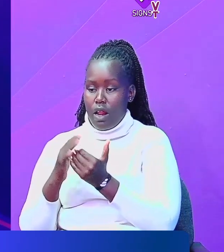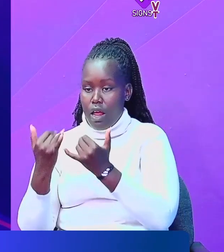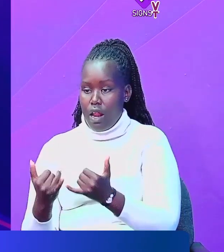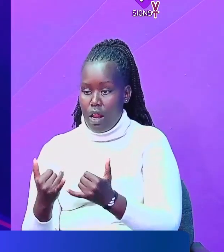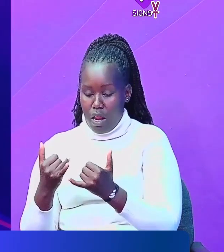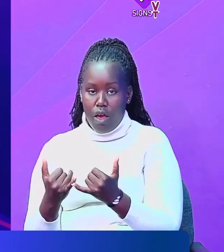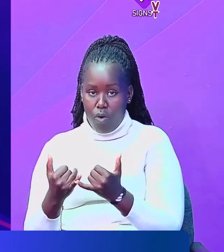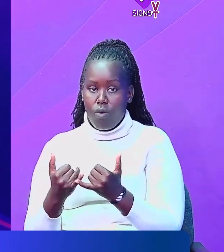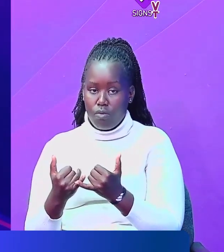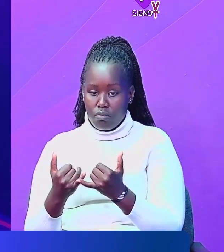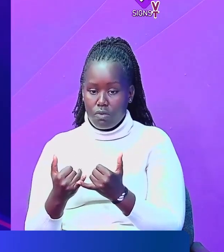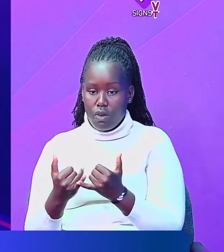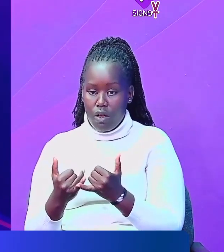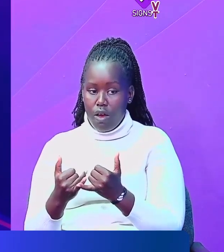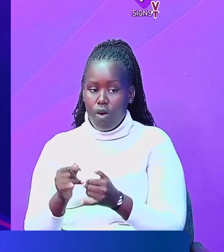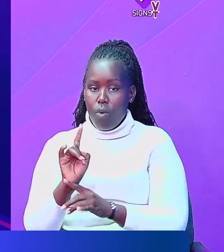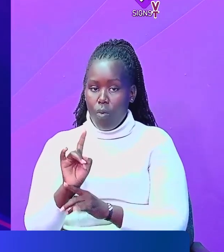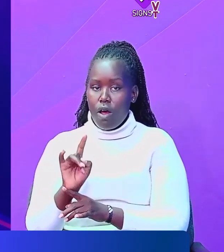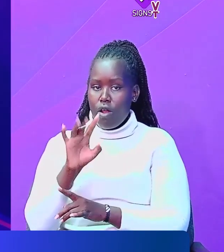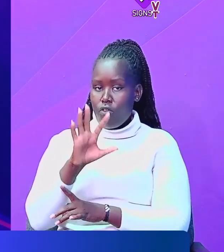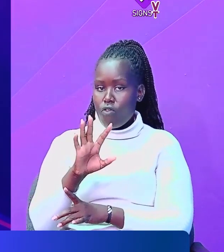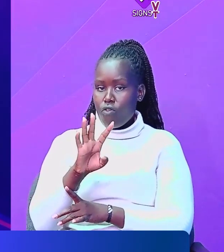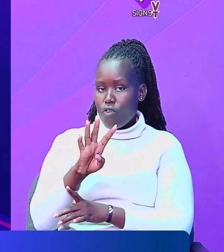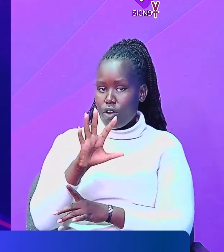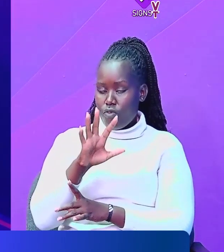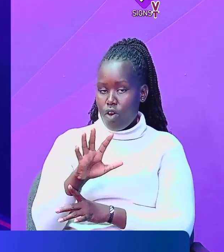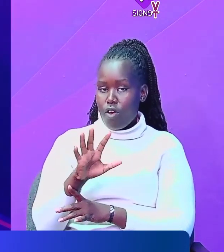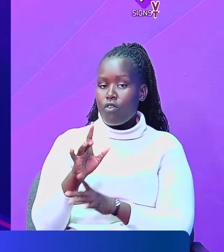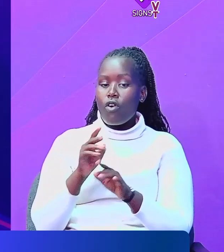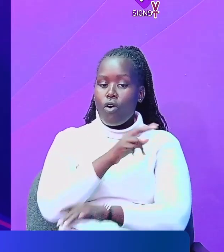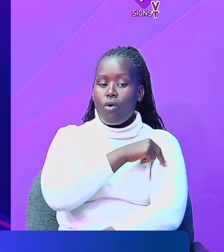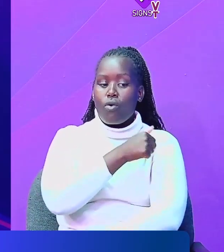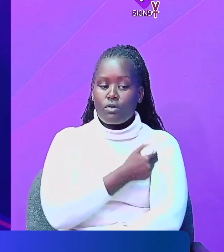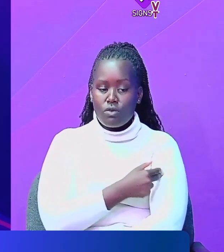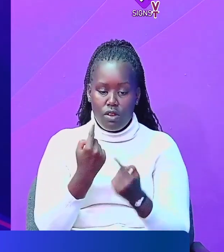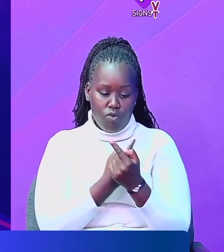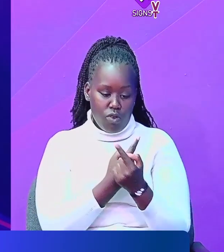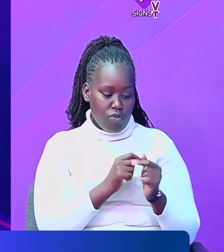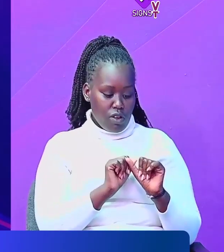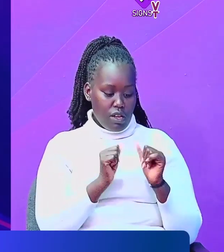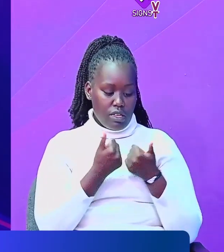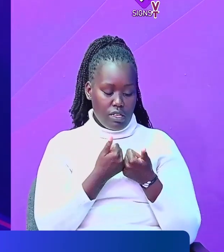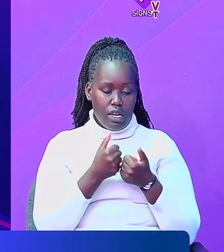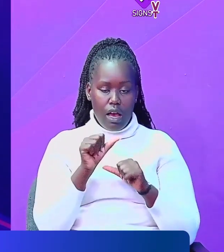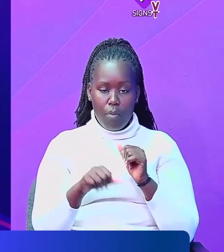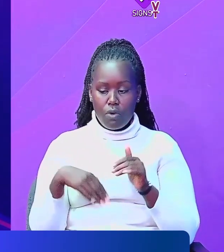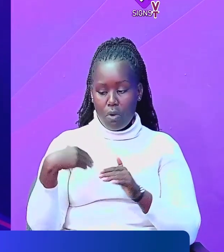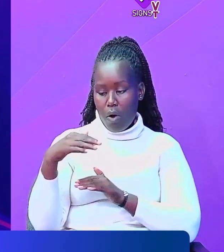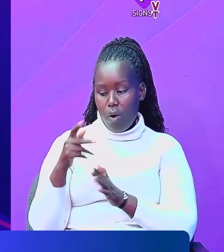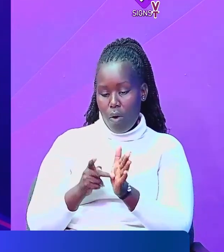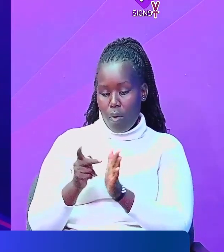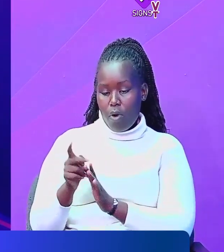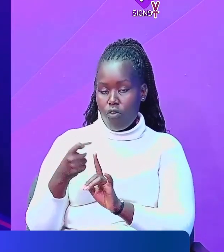Chima is now one of 45 hospitals. A multi-agency team is investigating over irregular payments from